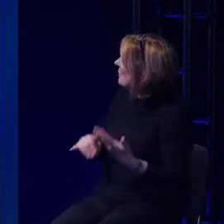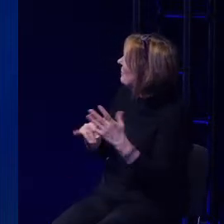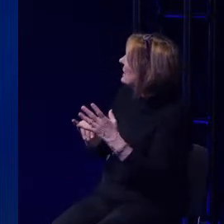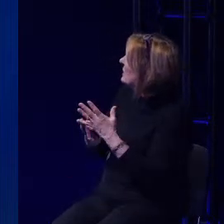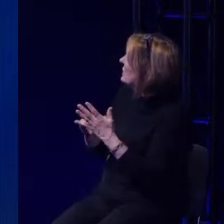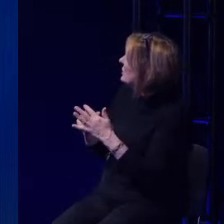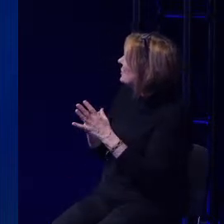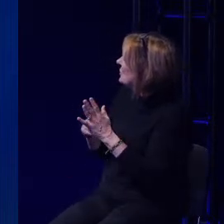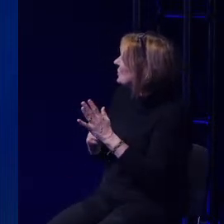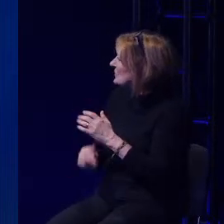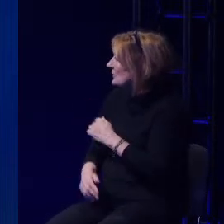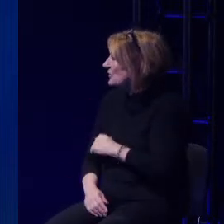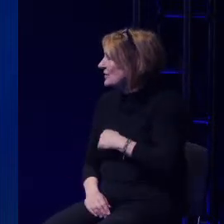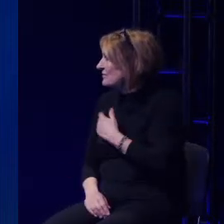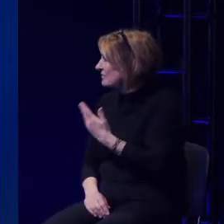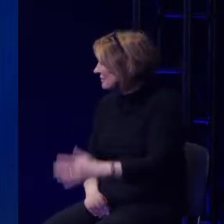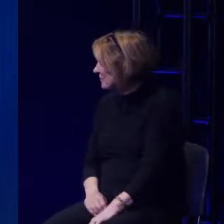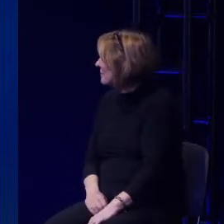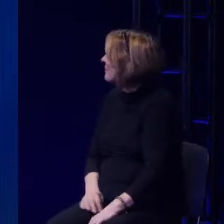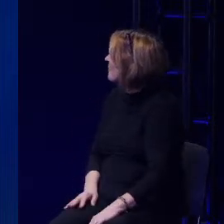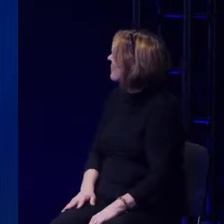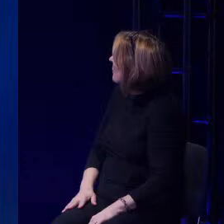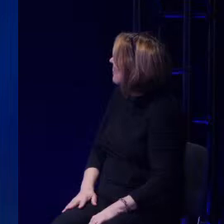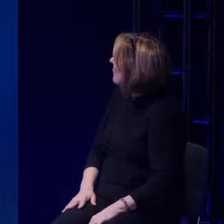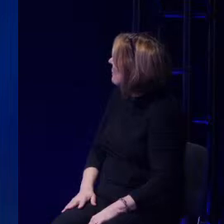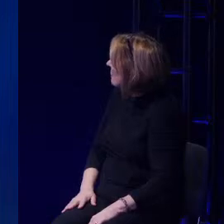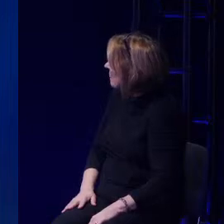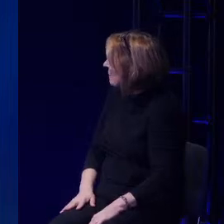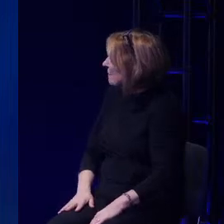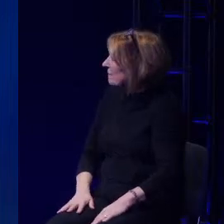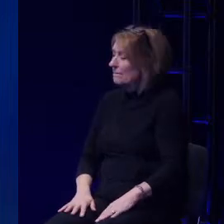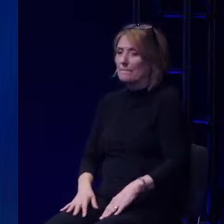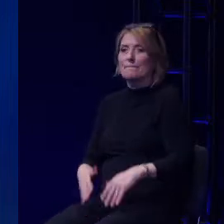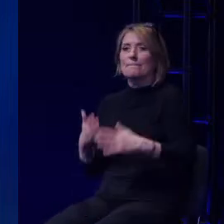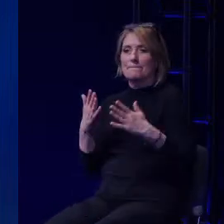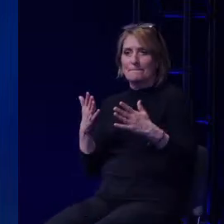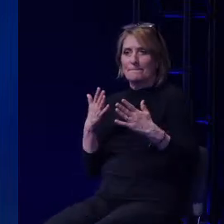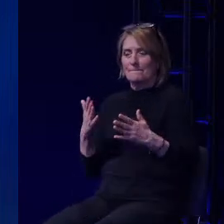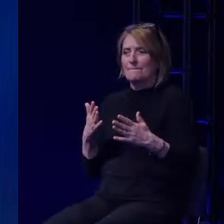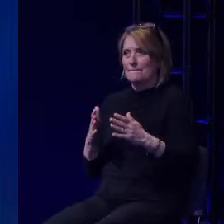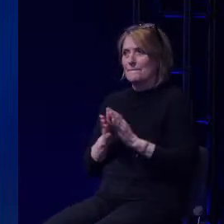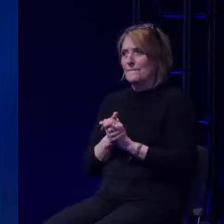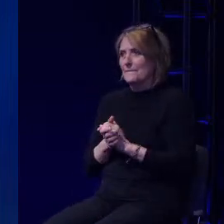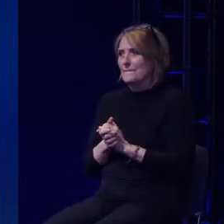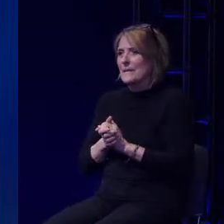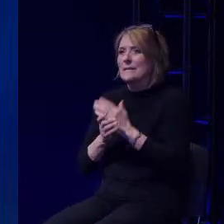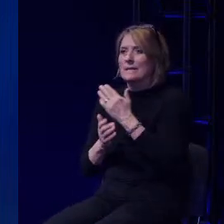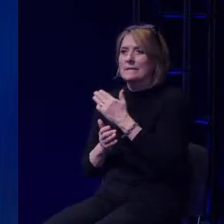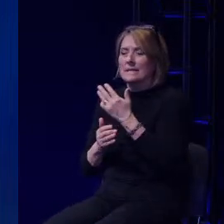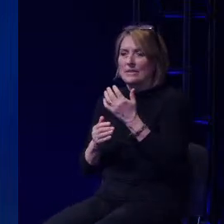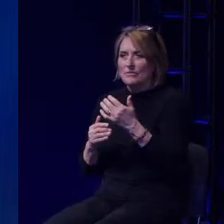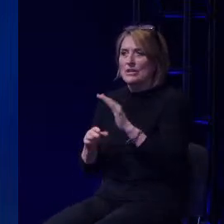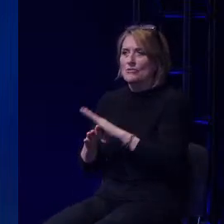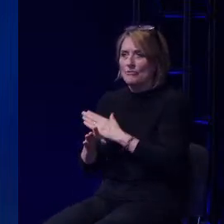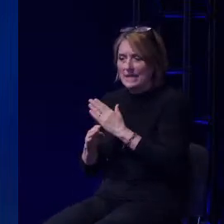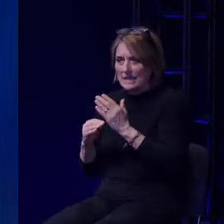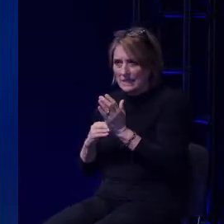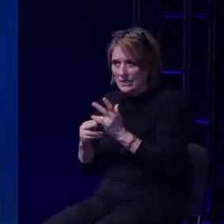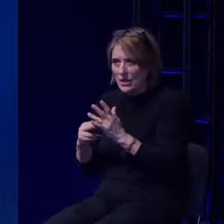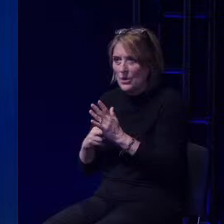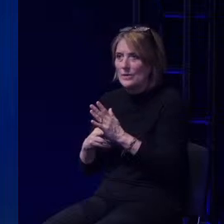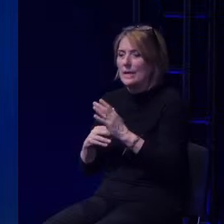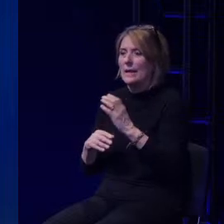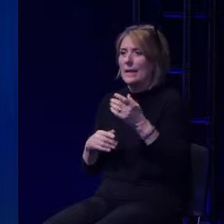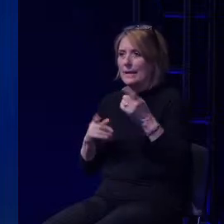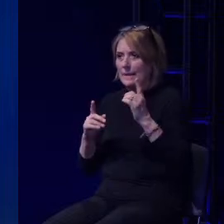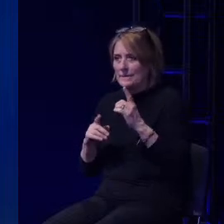the one on the Okay, right. sorry. Right. Let's hope the clips go better. Okay, Barry, where was I? 1993, Green Zone, Captain Phillips and Jason Bourne,